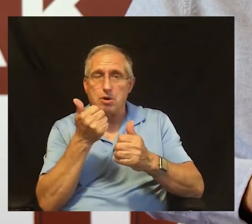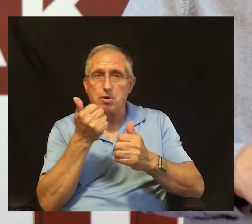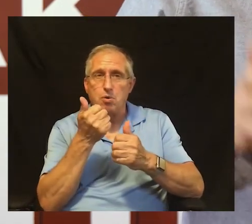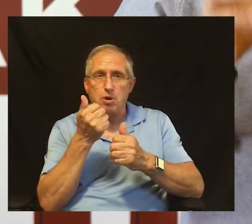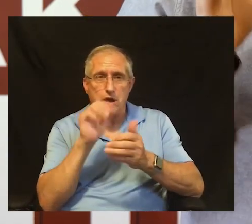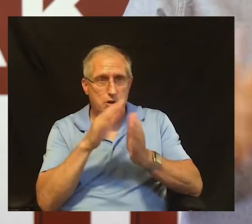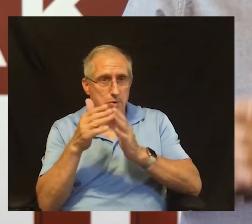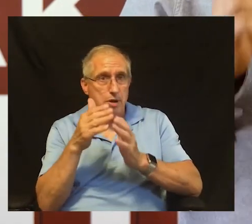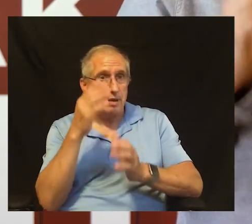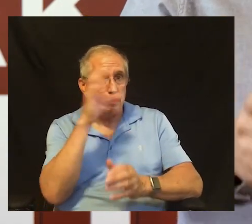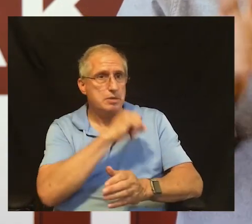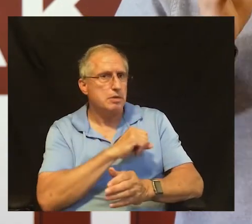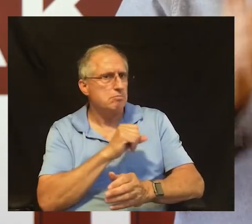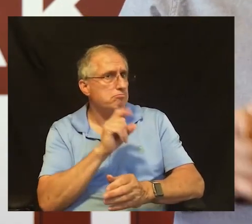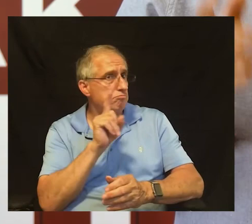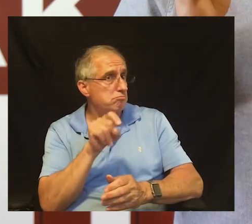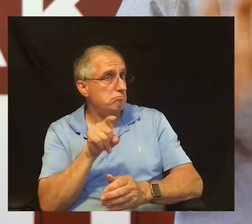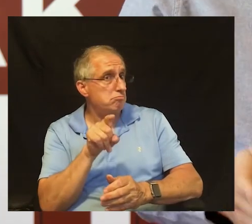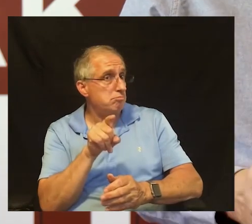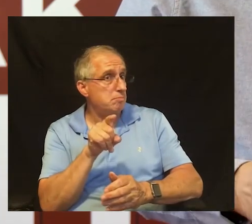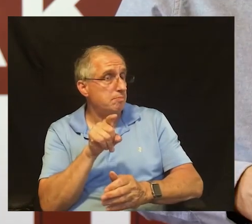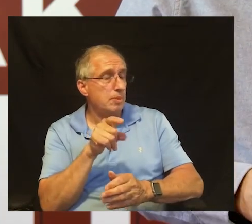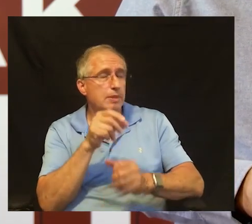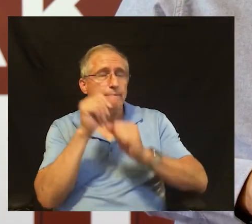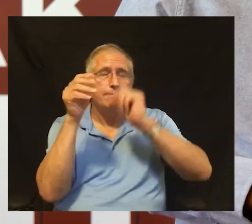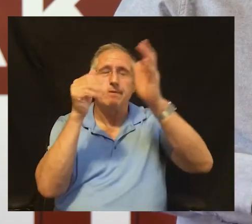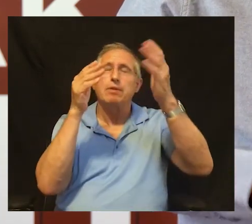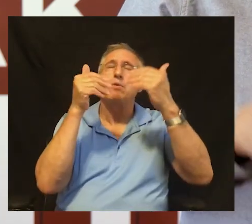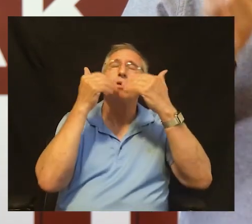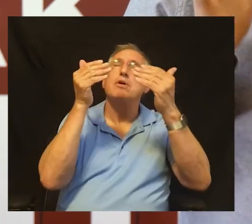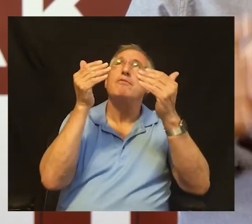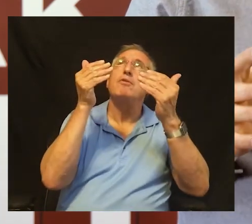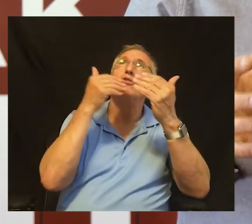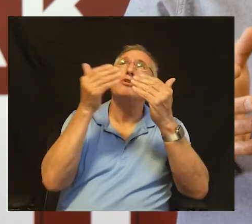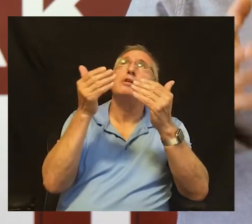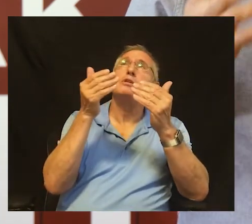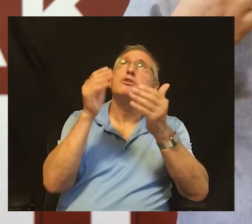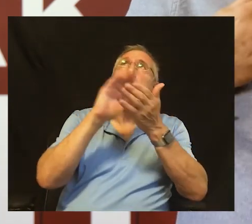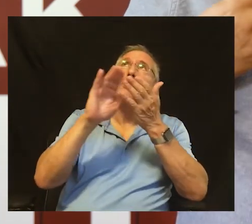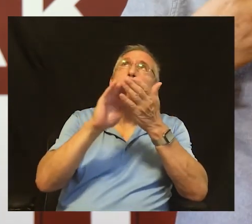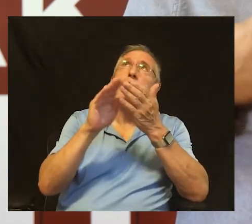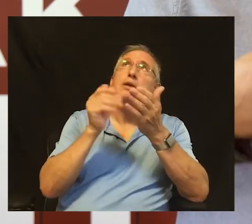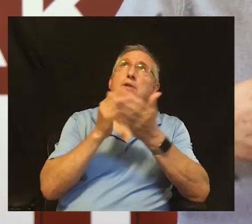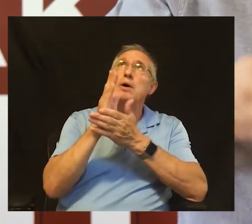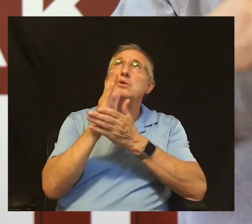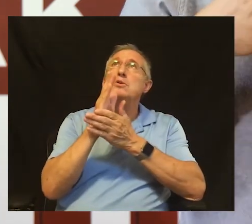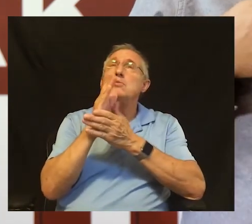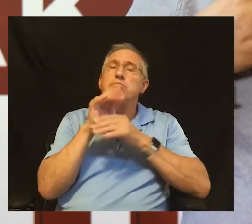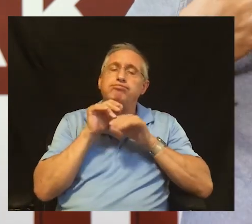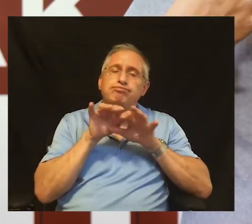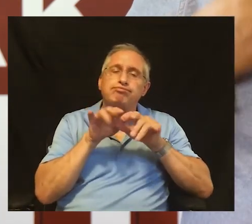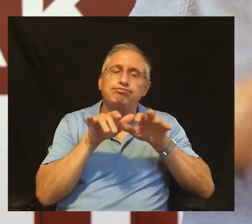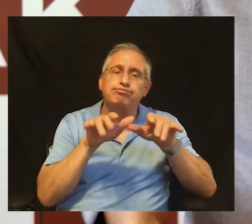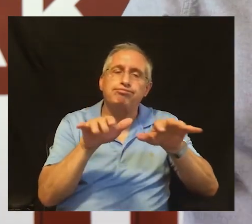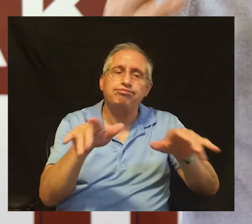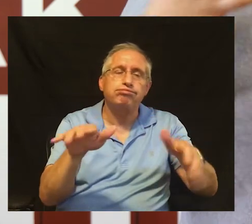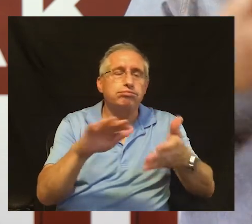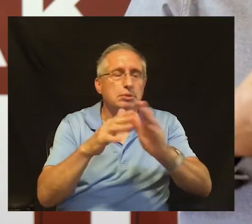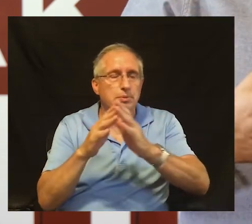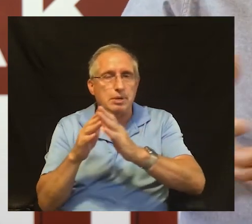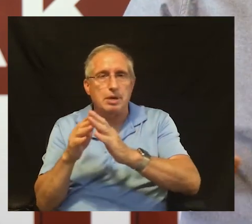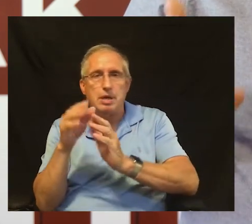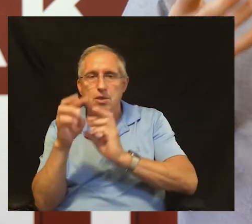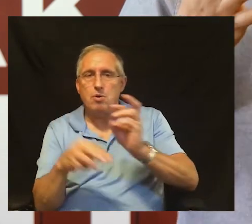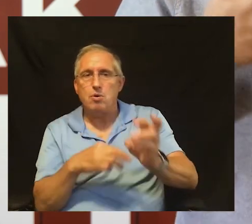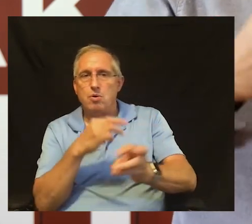gone tomorrow, would our community miss us? Heavenly Father, we thank you, God, for your goodness and your grace that you've allowed us to pour out into